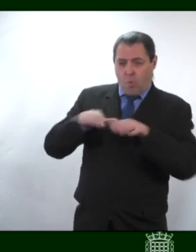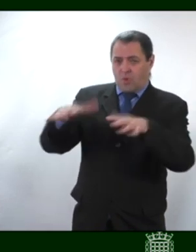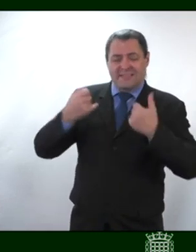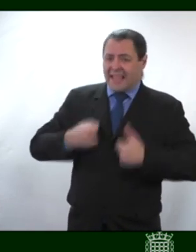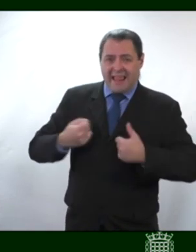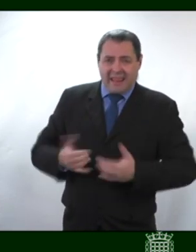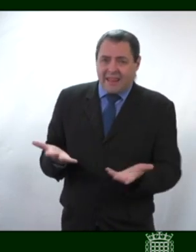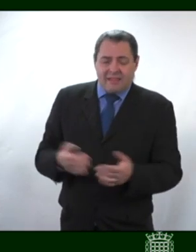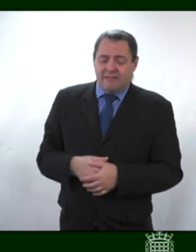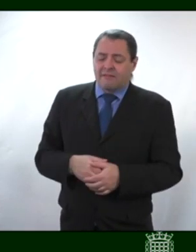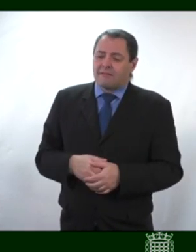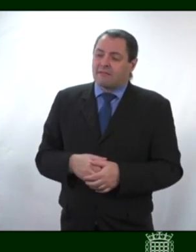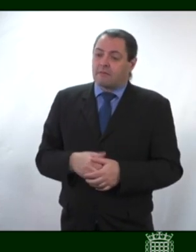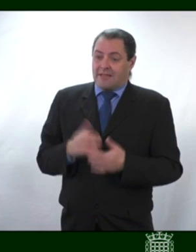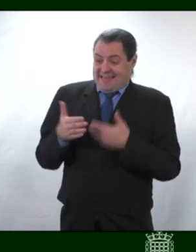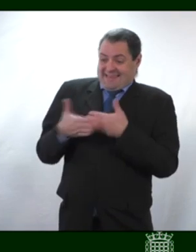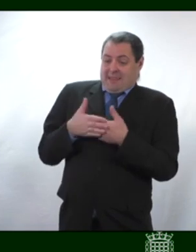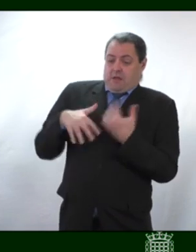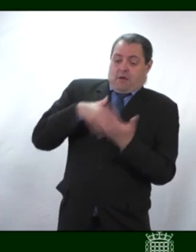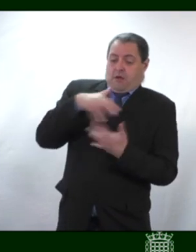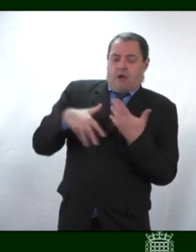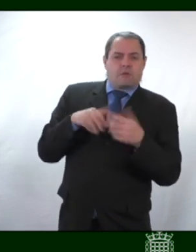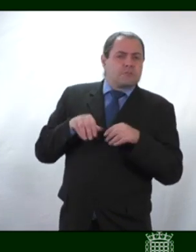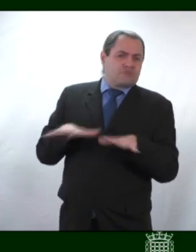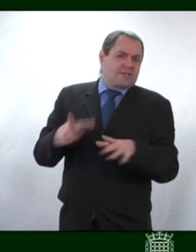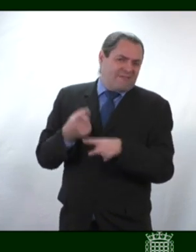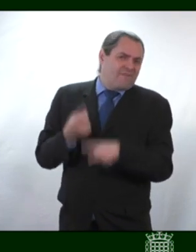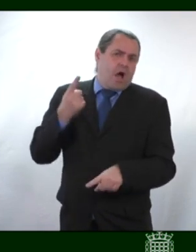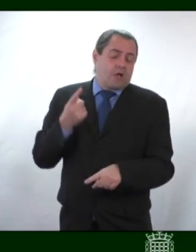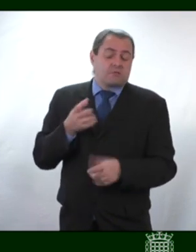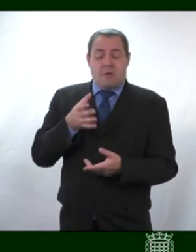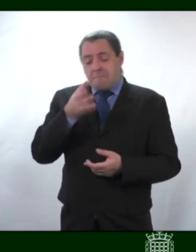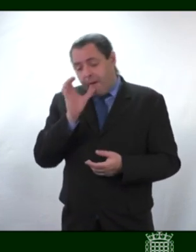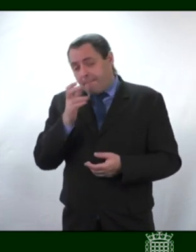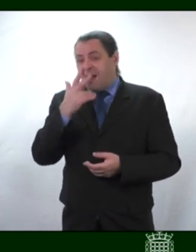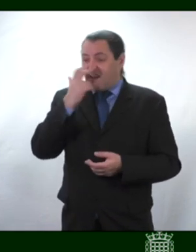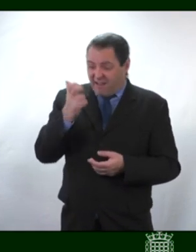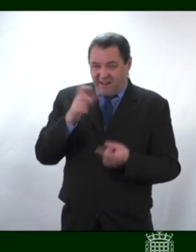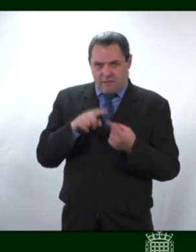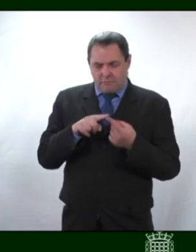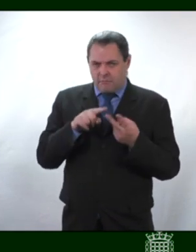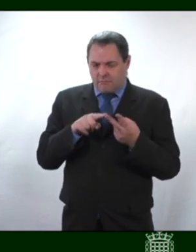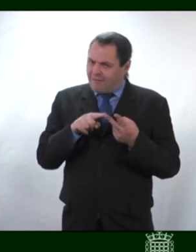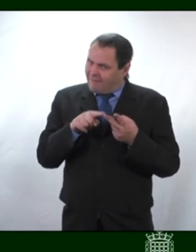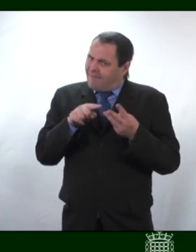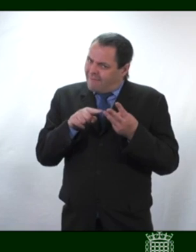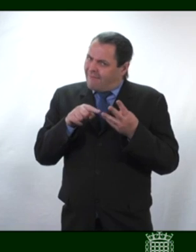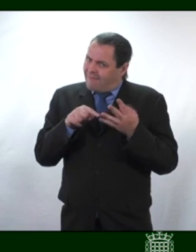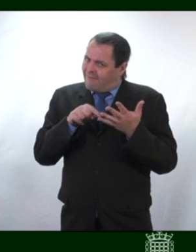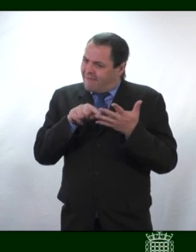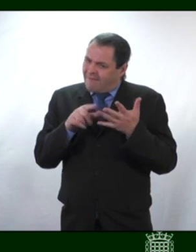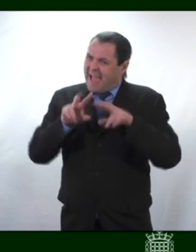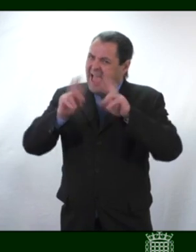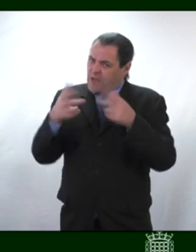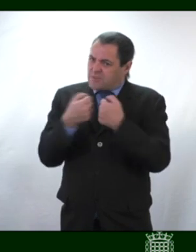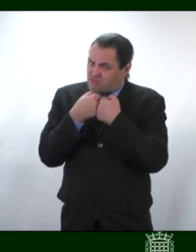spreads where people are in close contact. This isn't just pubs and nightclubs. but includes those in overcrowded housing